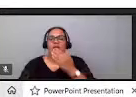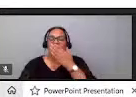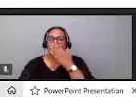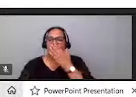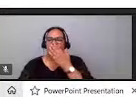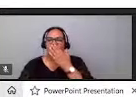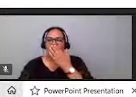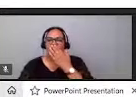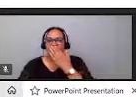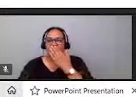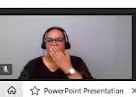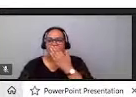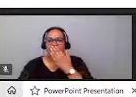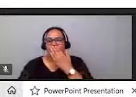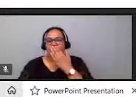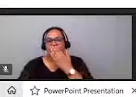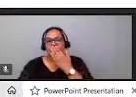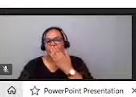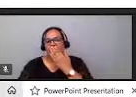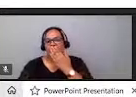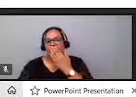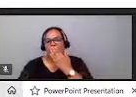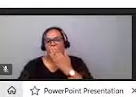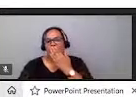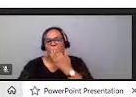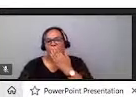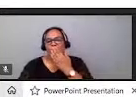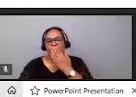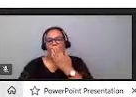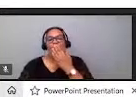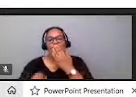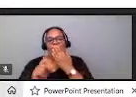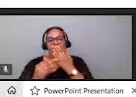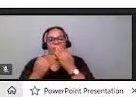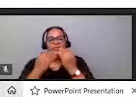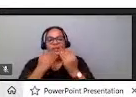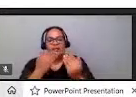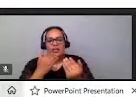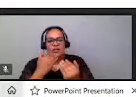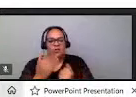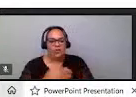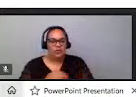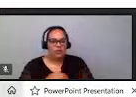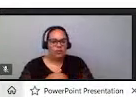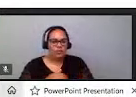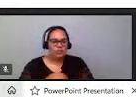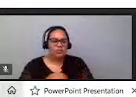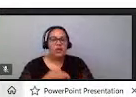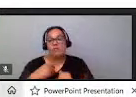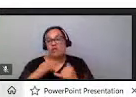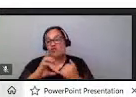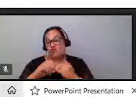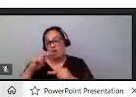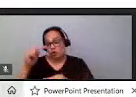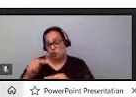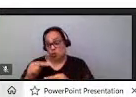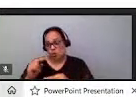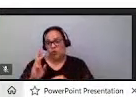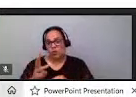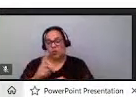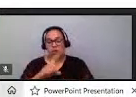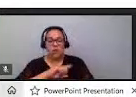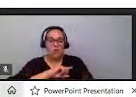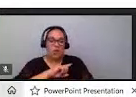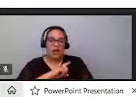thank you all right thank you um I'll try and be brief uh